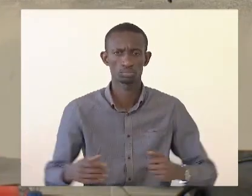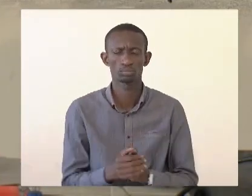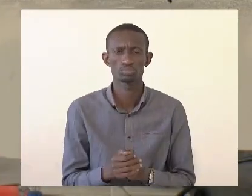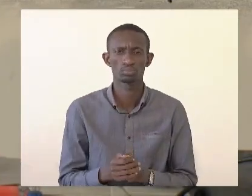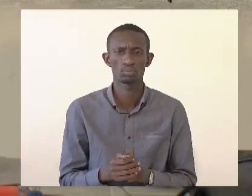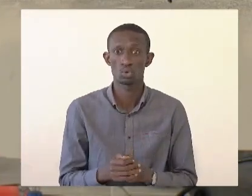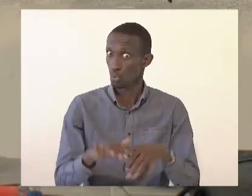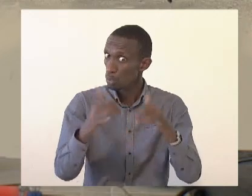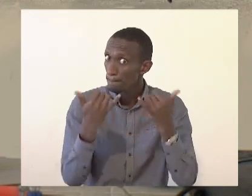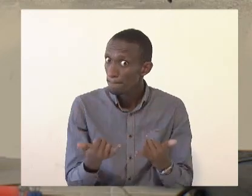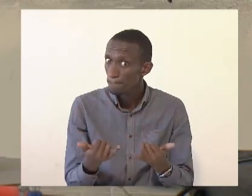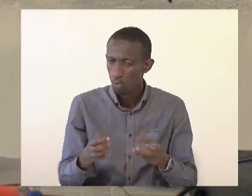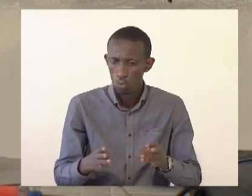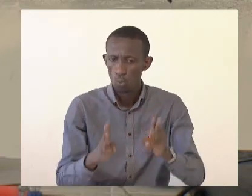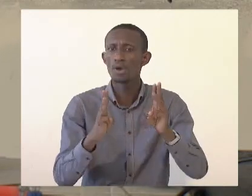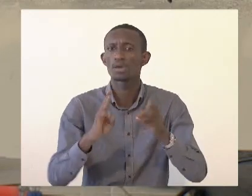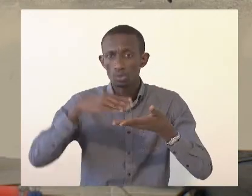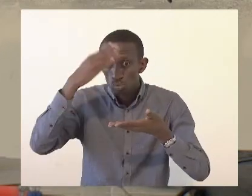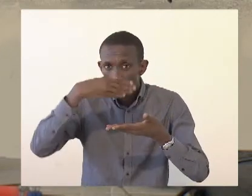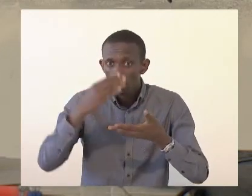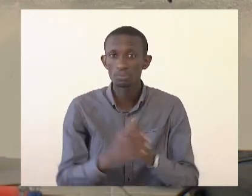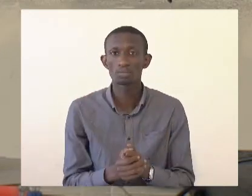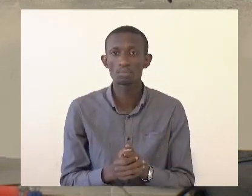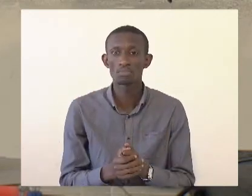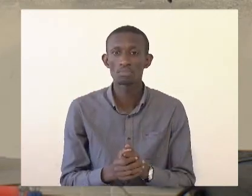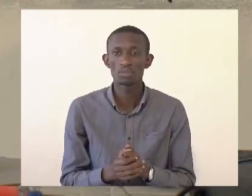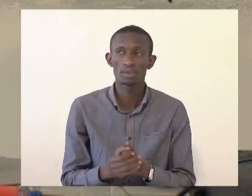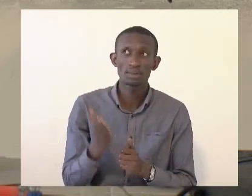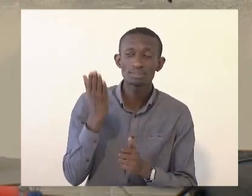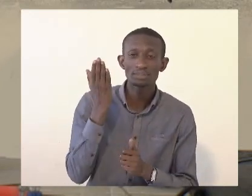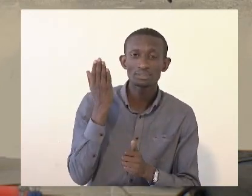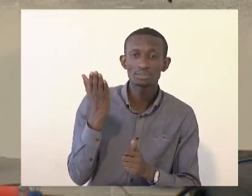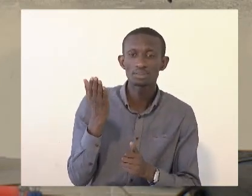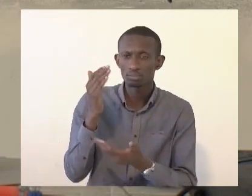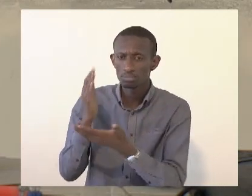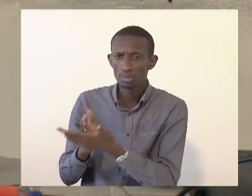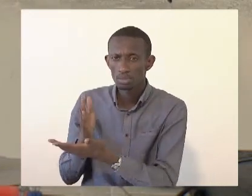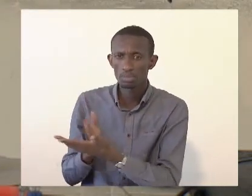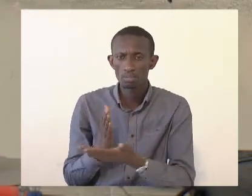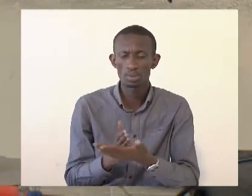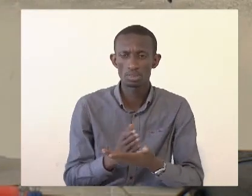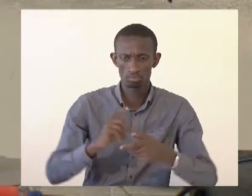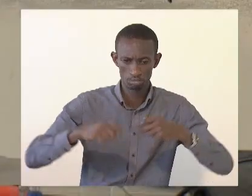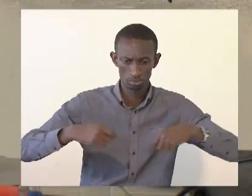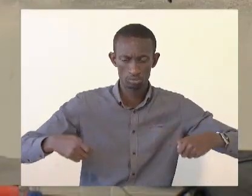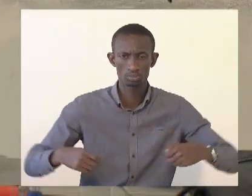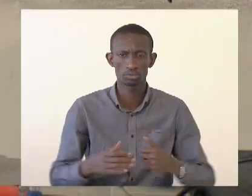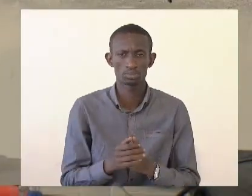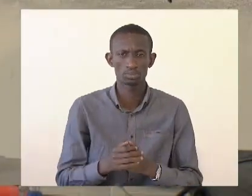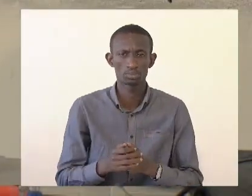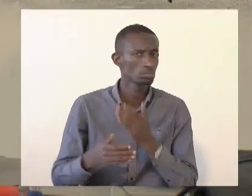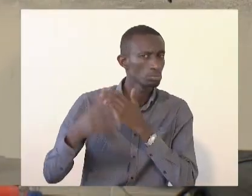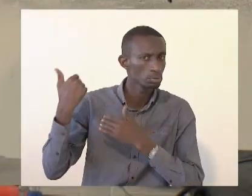So even today, the methods we are going to study, they are those other types of reactions we didn't